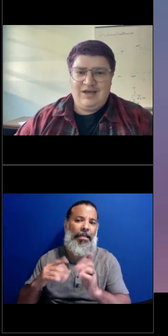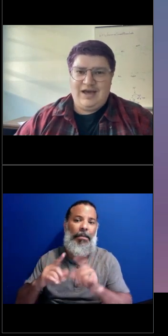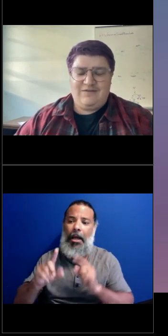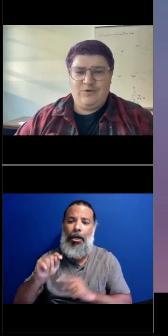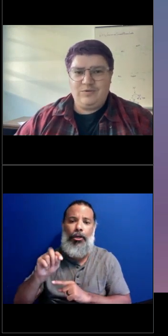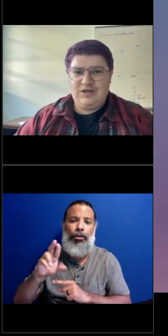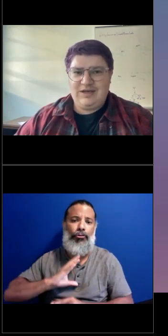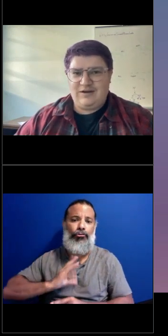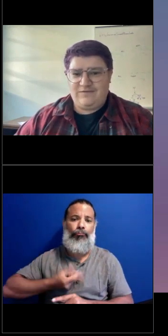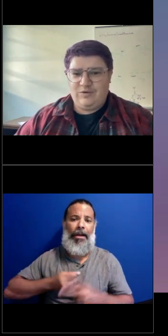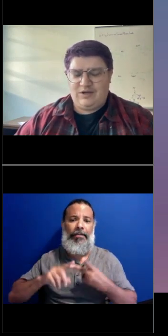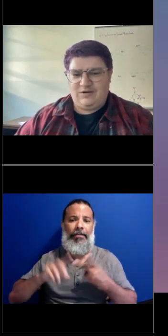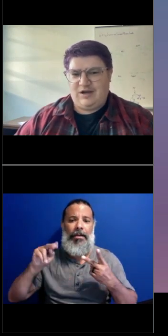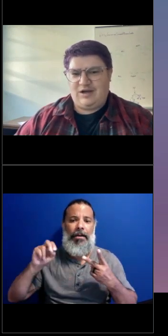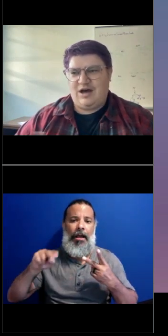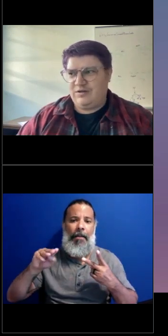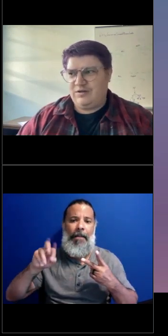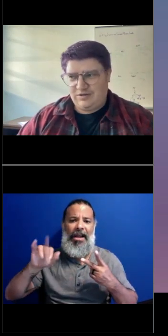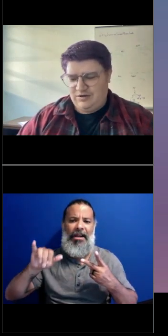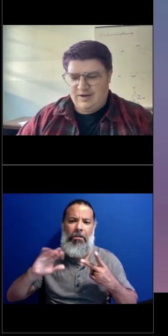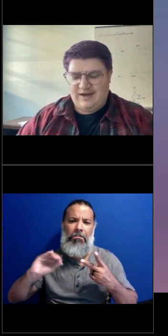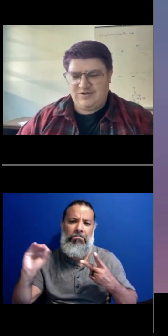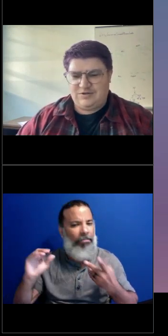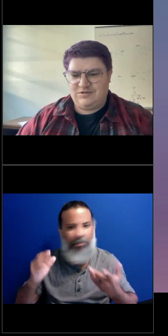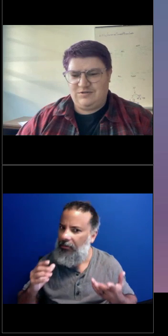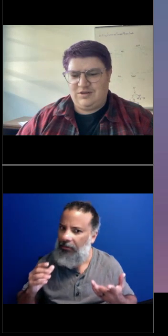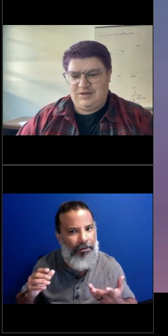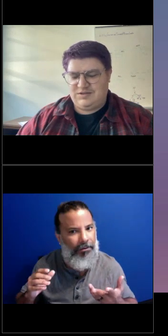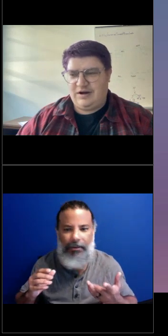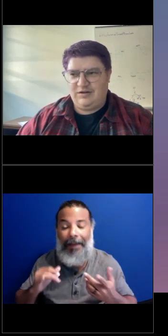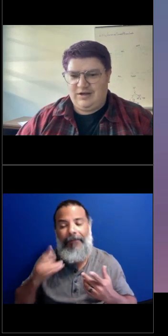absent. And if you only get a few and you're like, well, I have